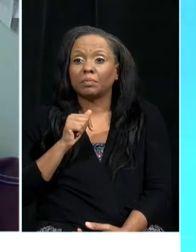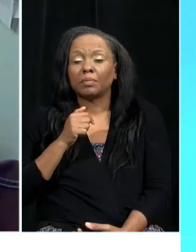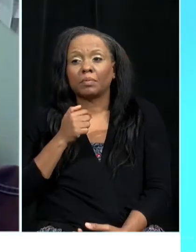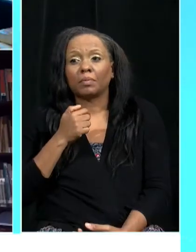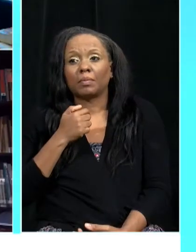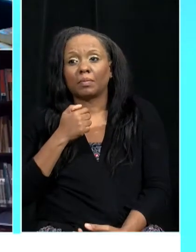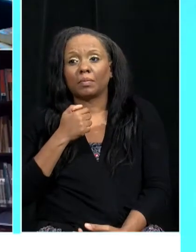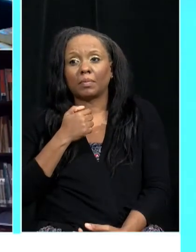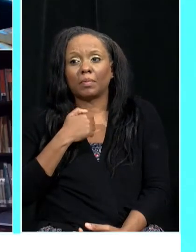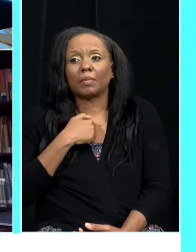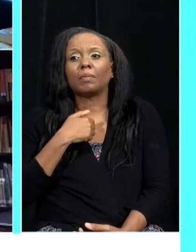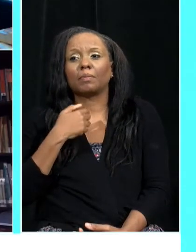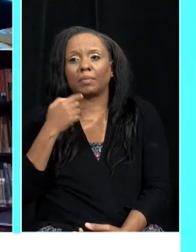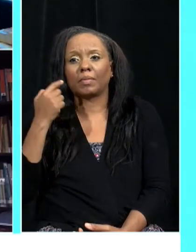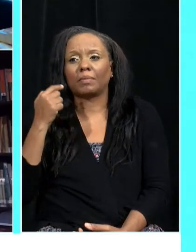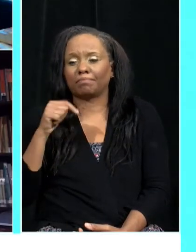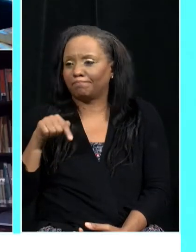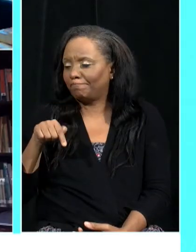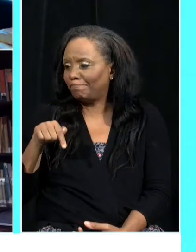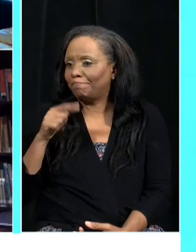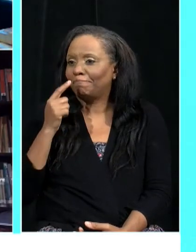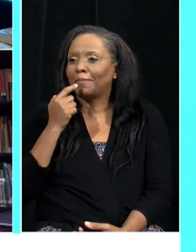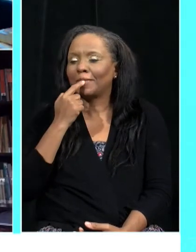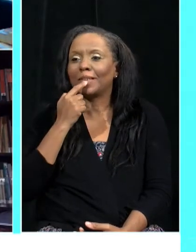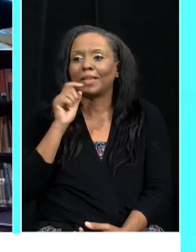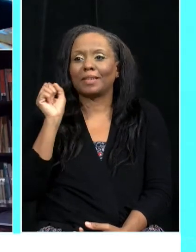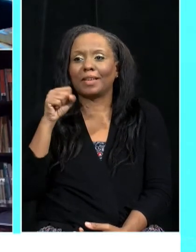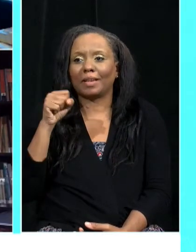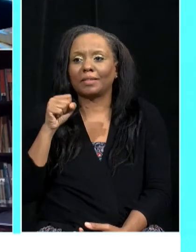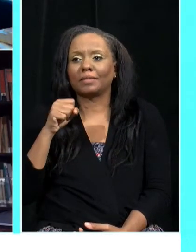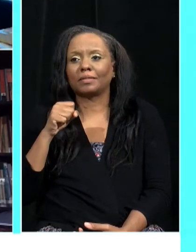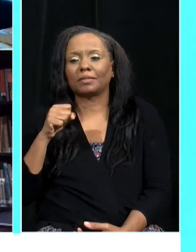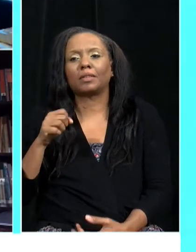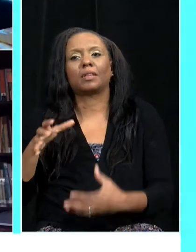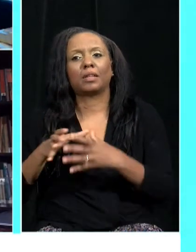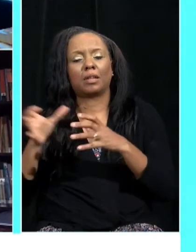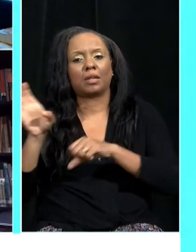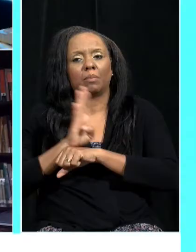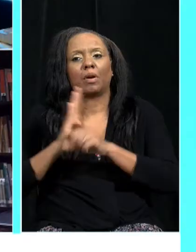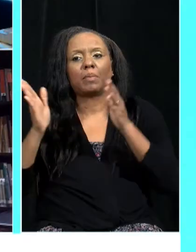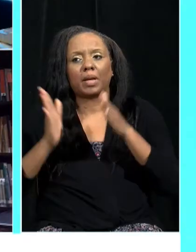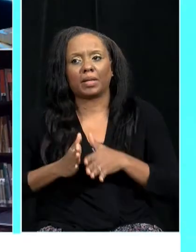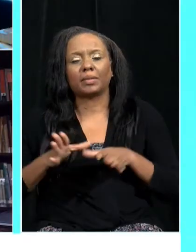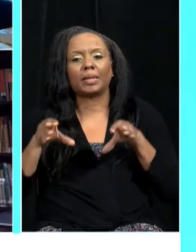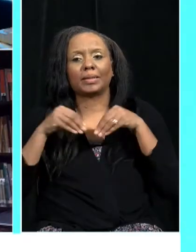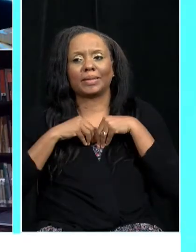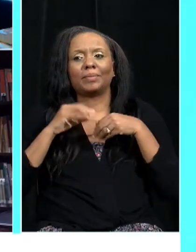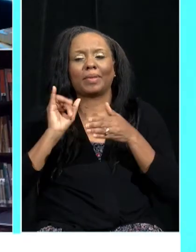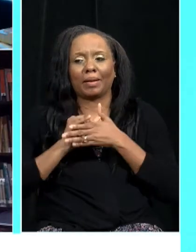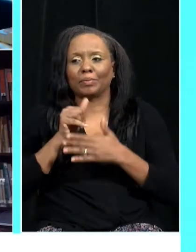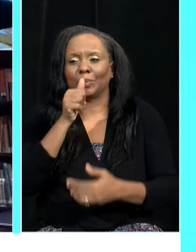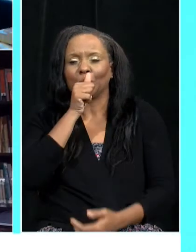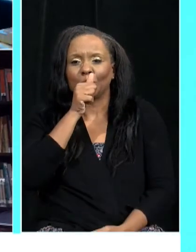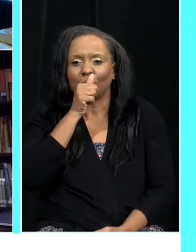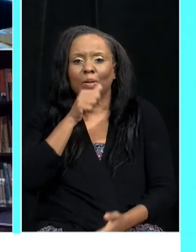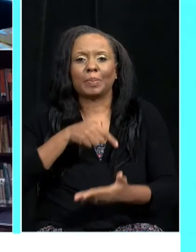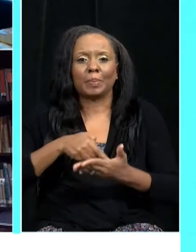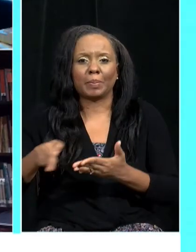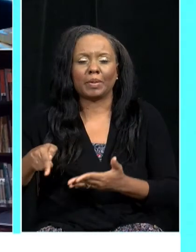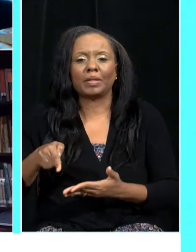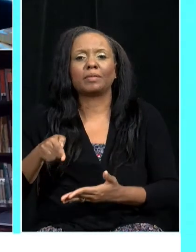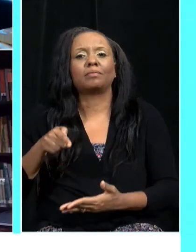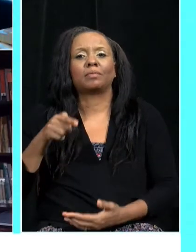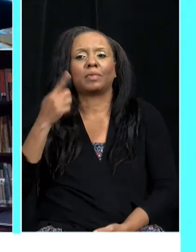Barbadians, a fair number of Barbadians did take pick up those the up. I think unfortunately people did take